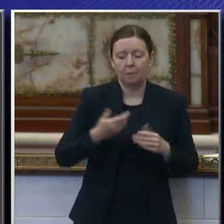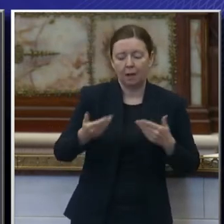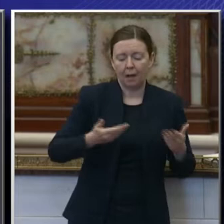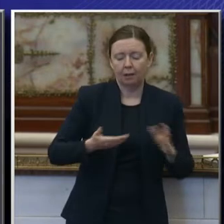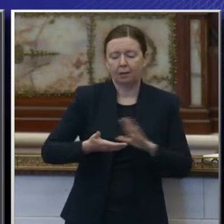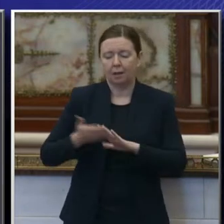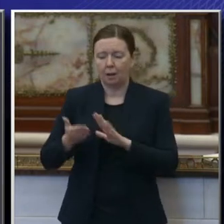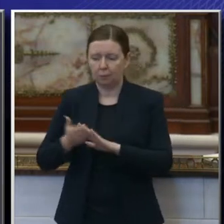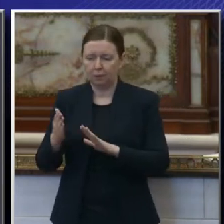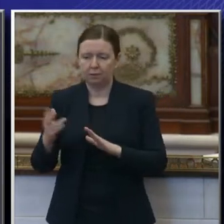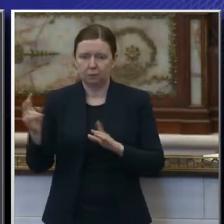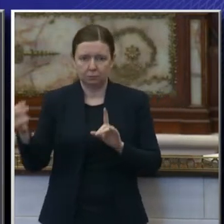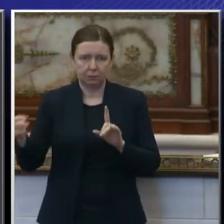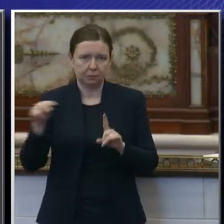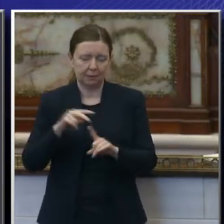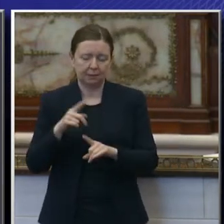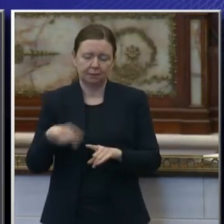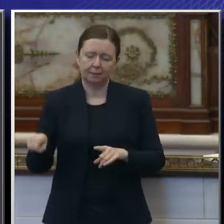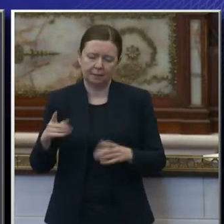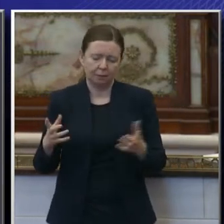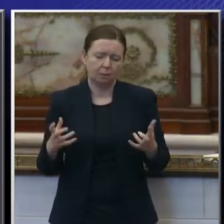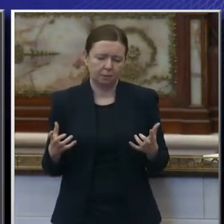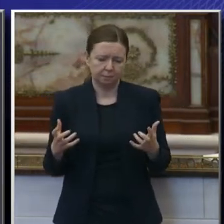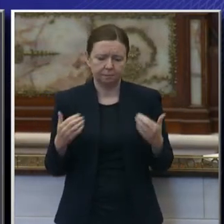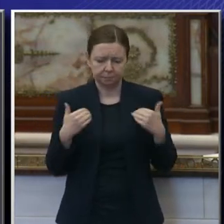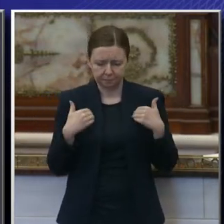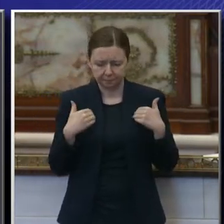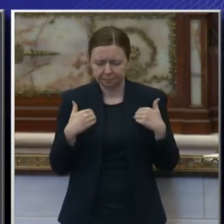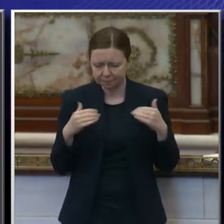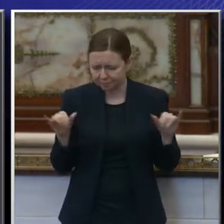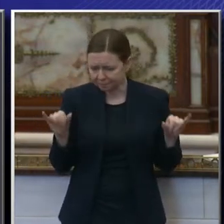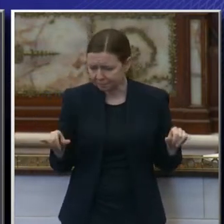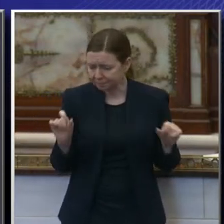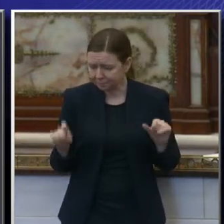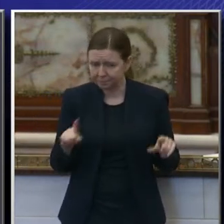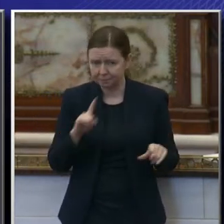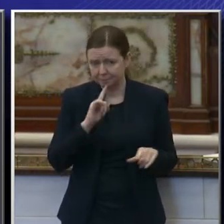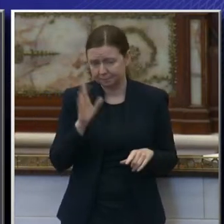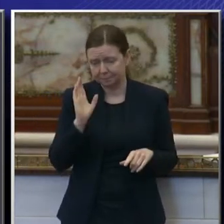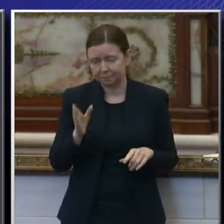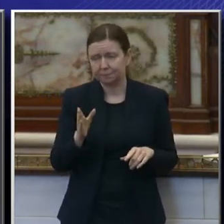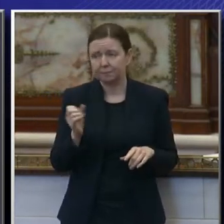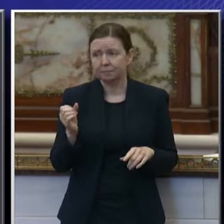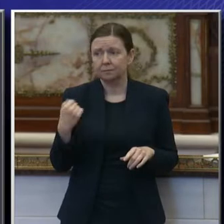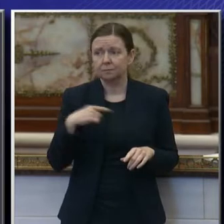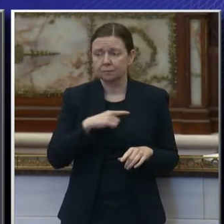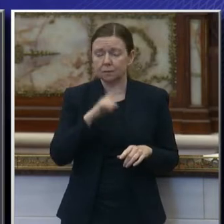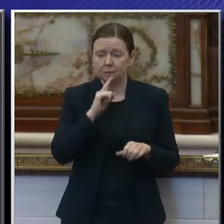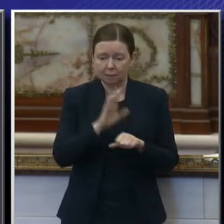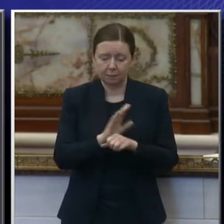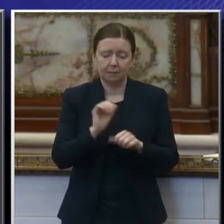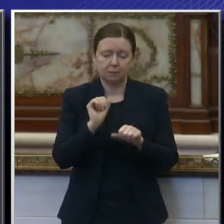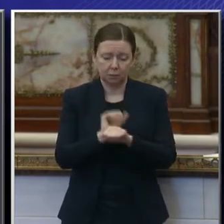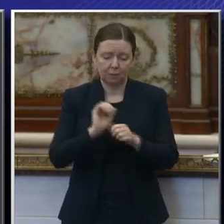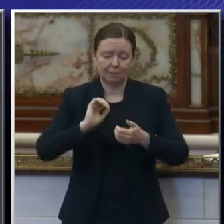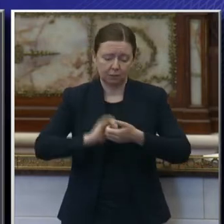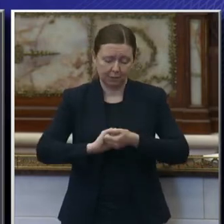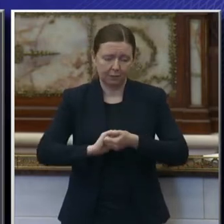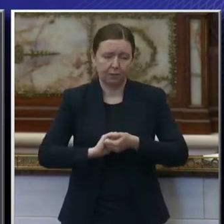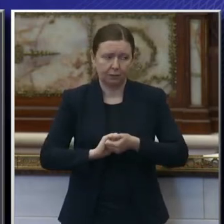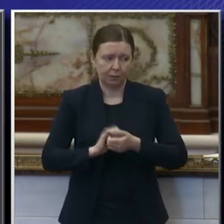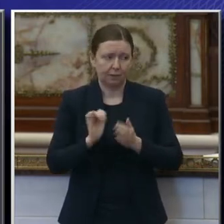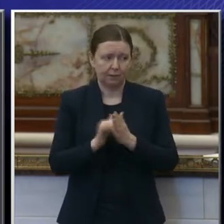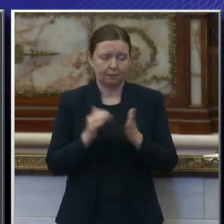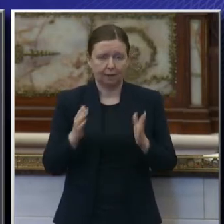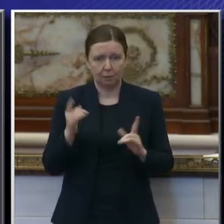operational perspective. And, you know, they're going to want to, you know, have the same questions, quite frankly. So we are committed to working together in that regard.